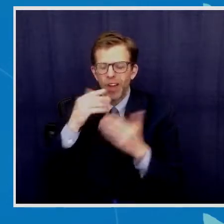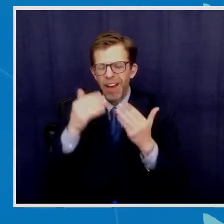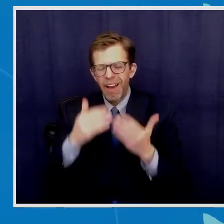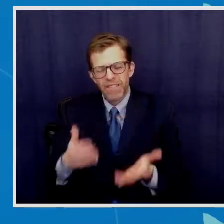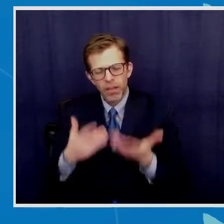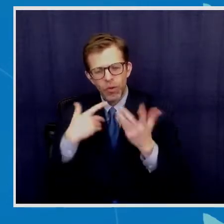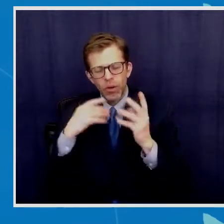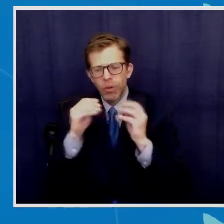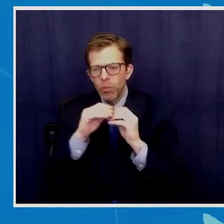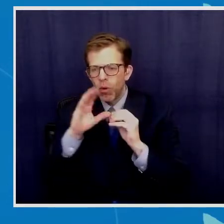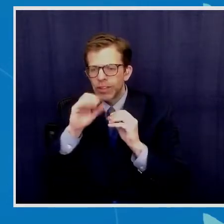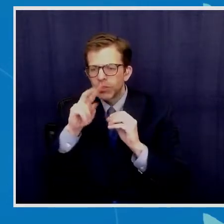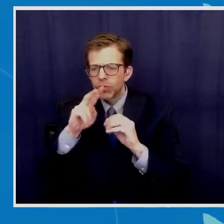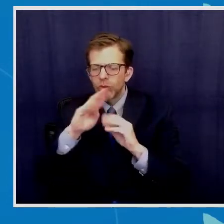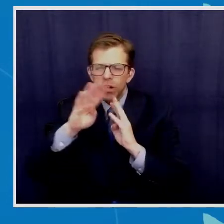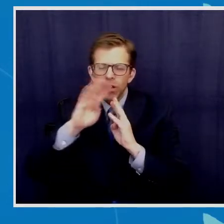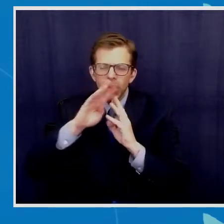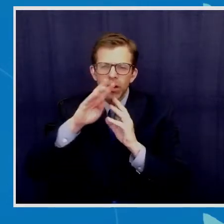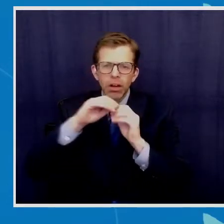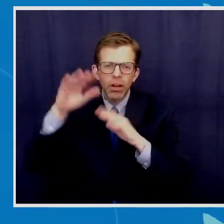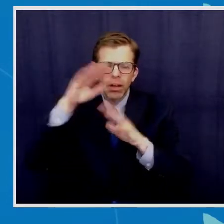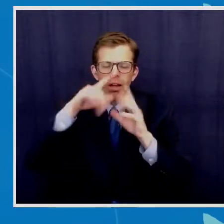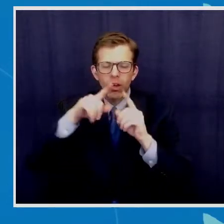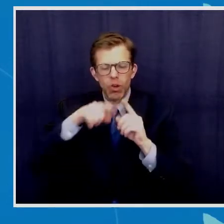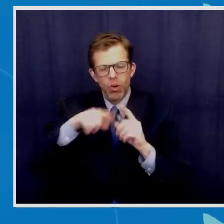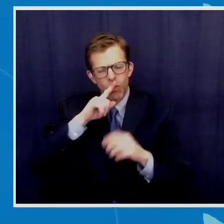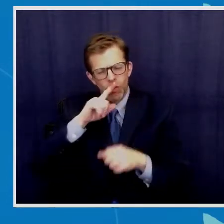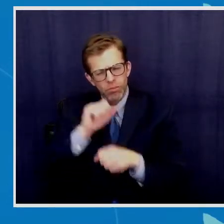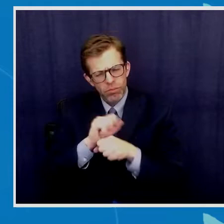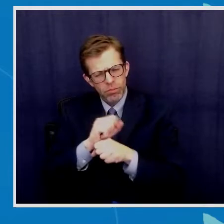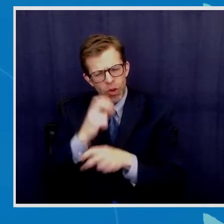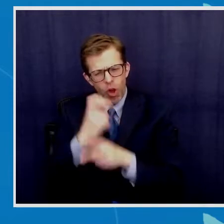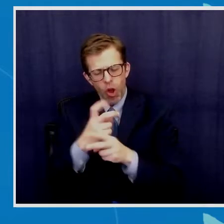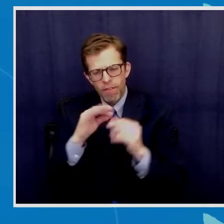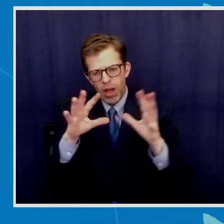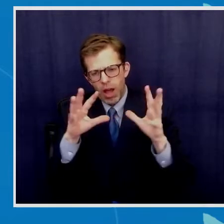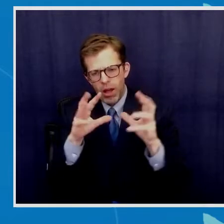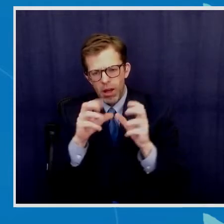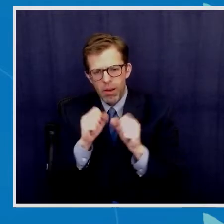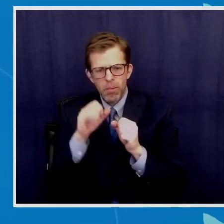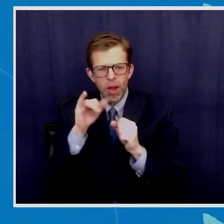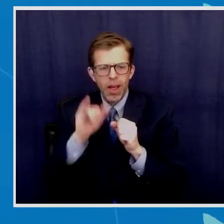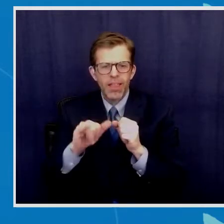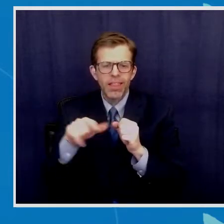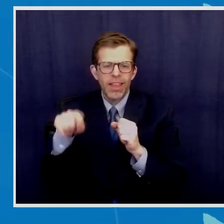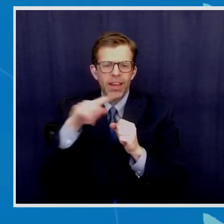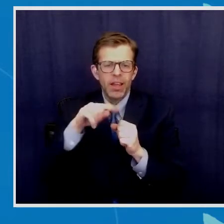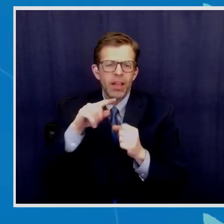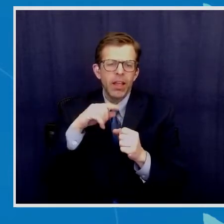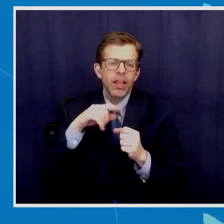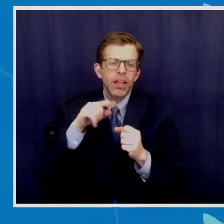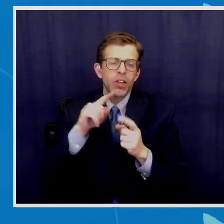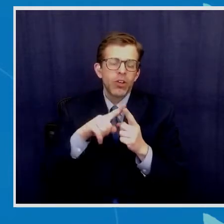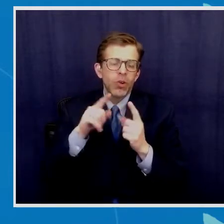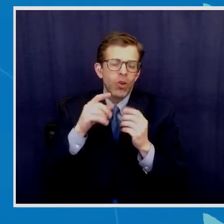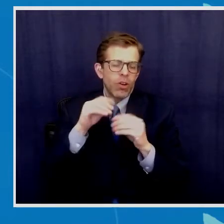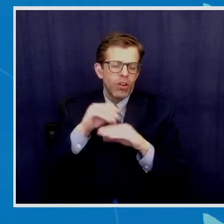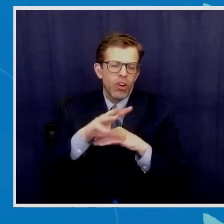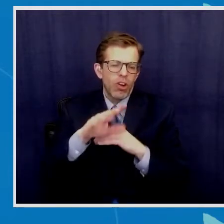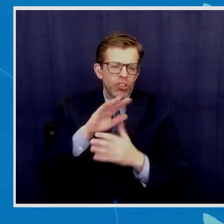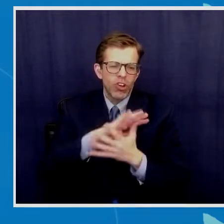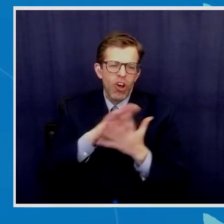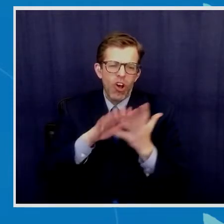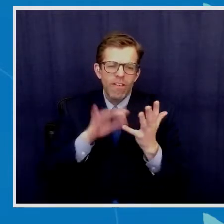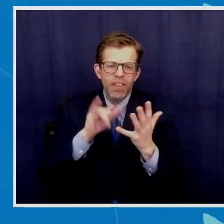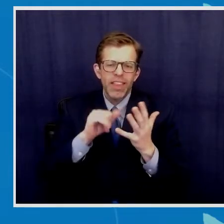methane. It is really doing the heavy lifting of absorbing that, and that's why the ocean is getting hotter and causing all of this instability.